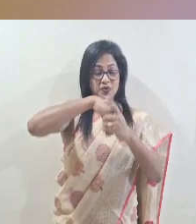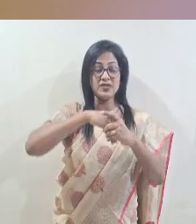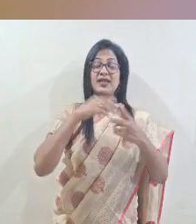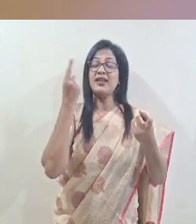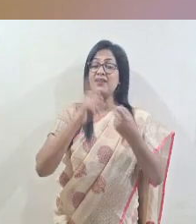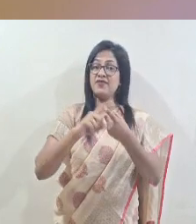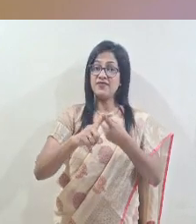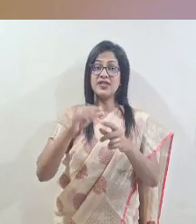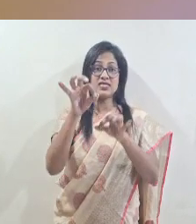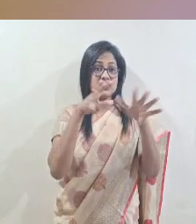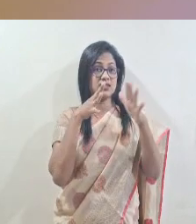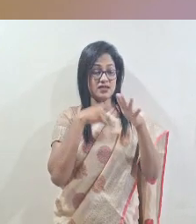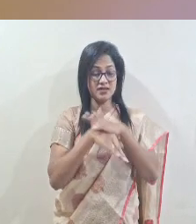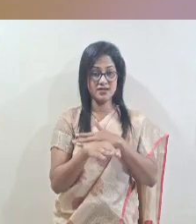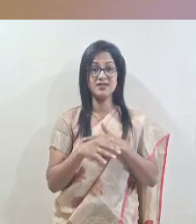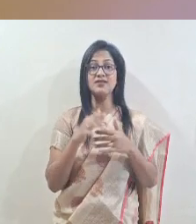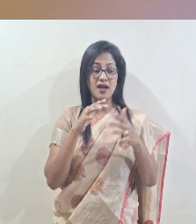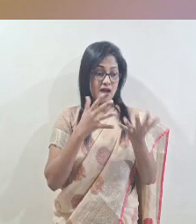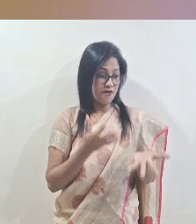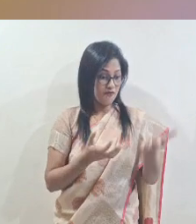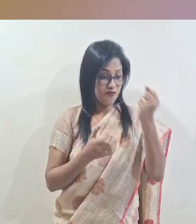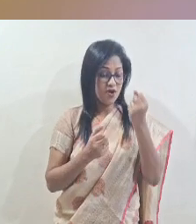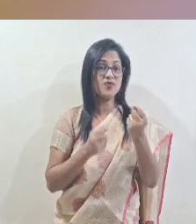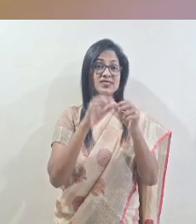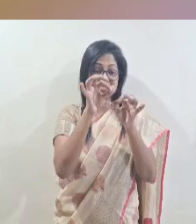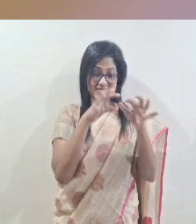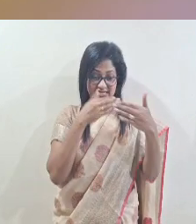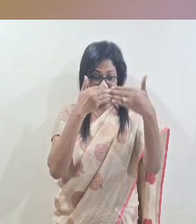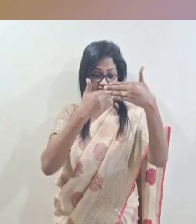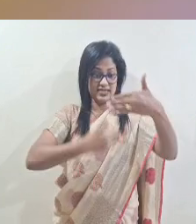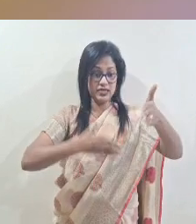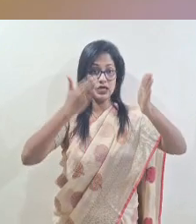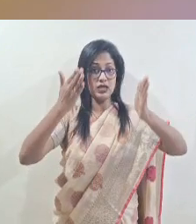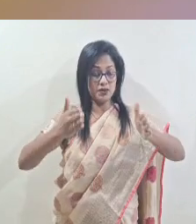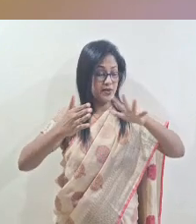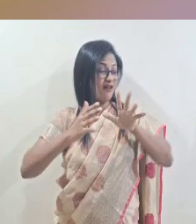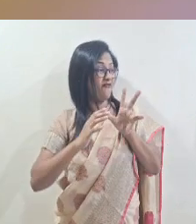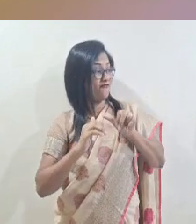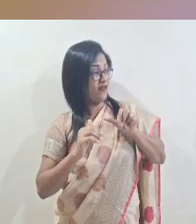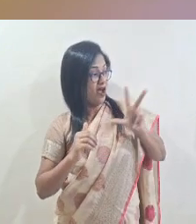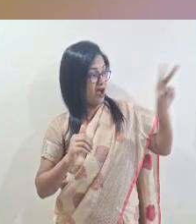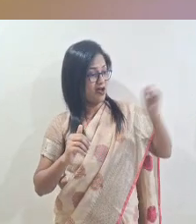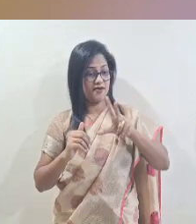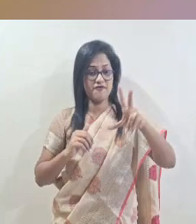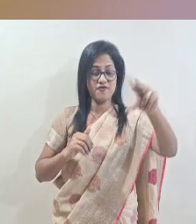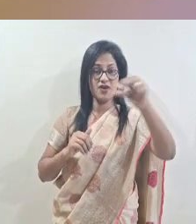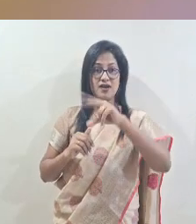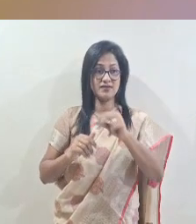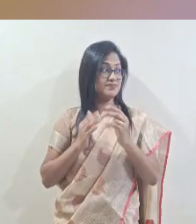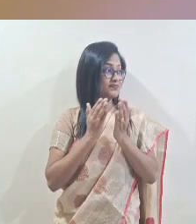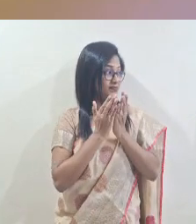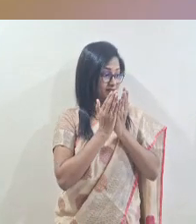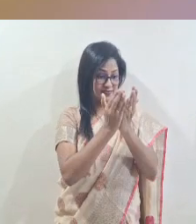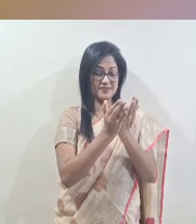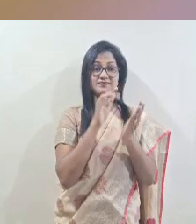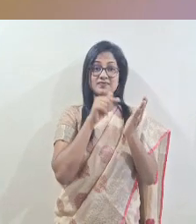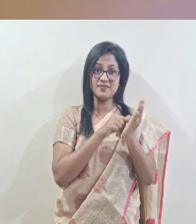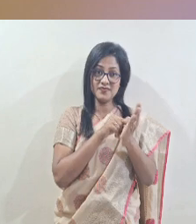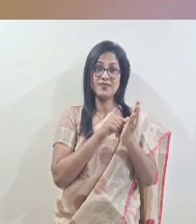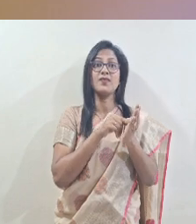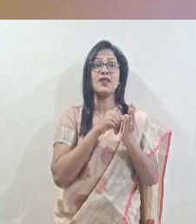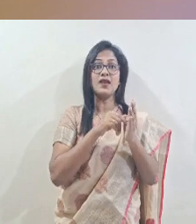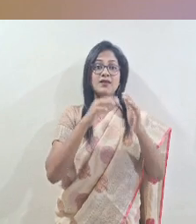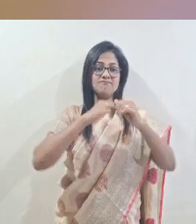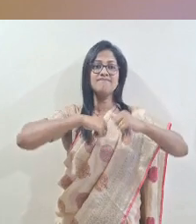to locate these dry ports away from the city limits, and each port should prioritize the enhancement of its